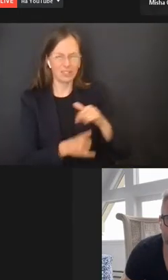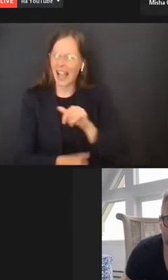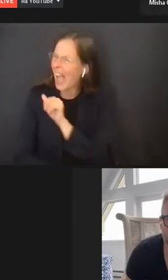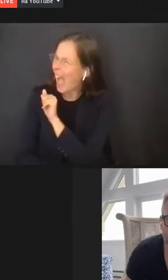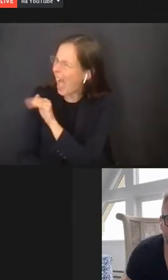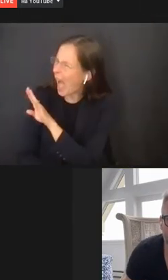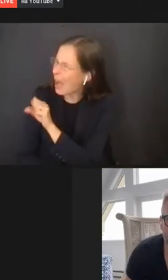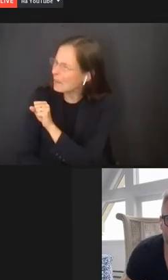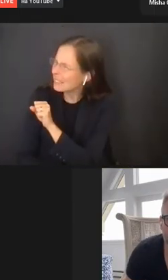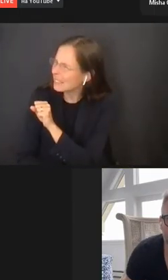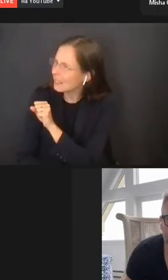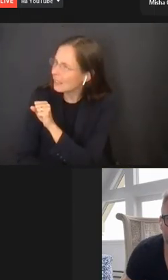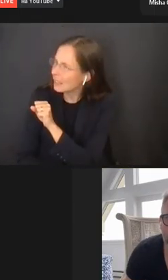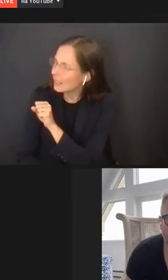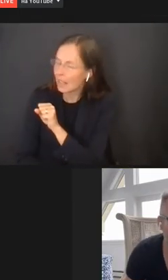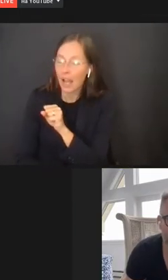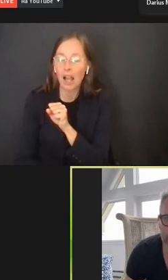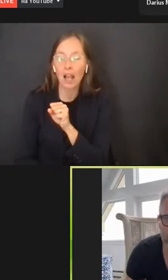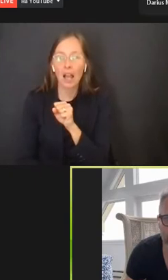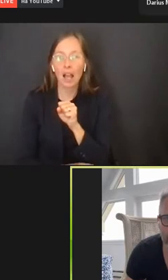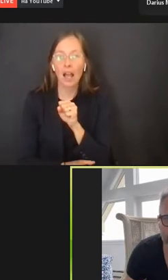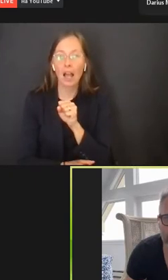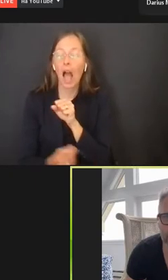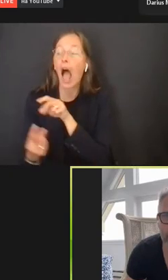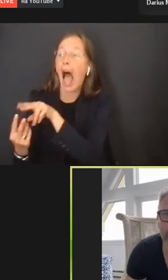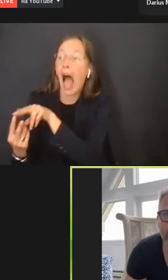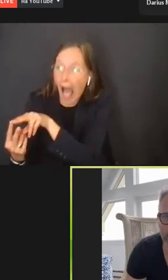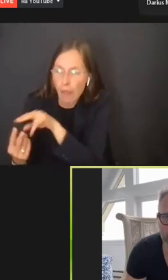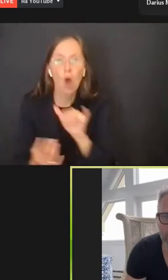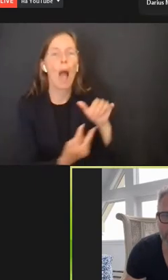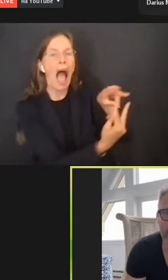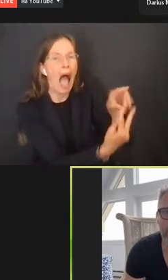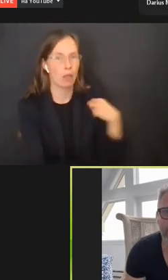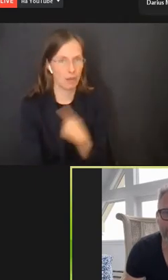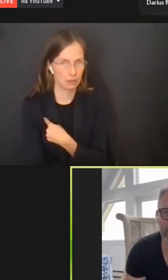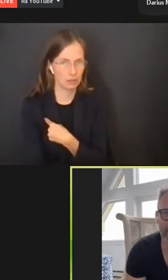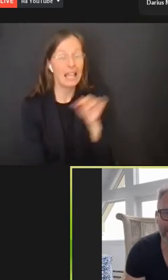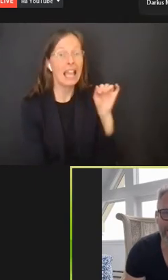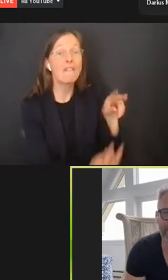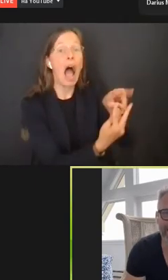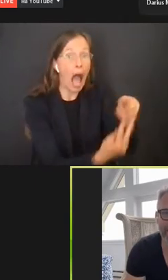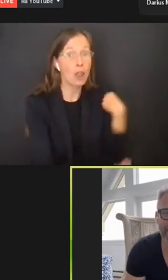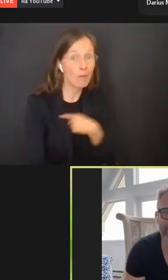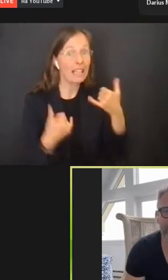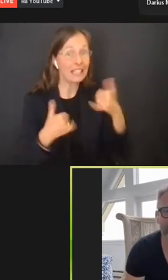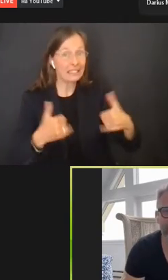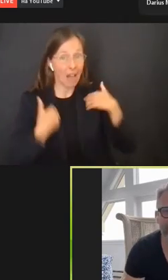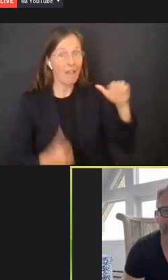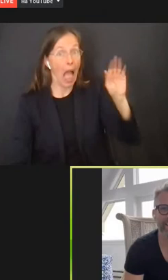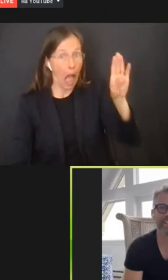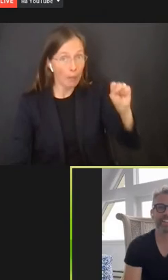Abs. Either. Right. If either of us still have abs, then both of us are under the umbrella of middle age. That's going to